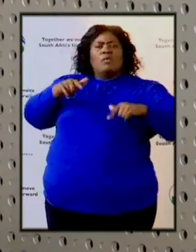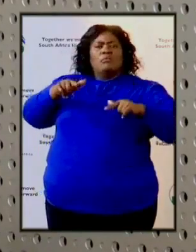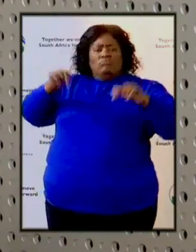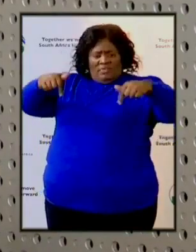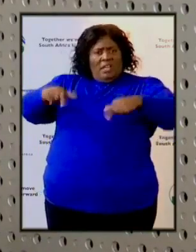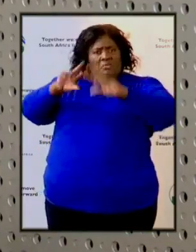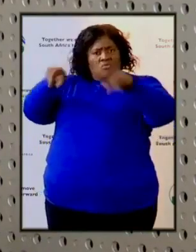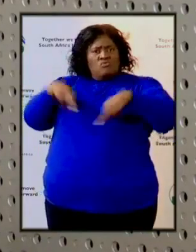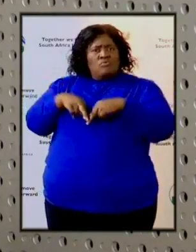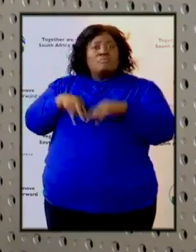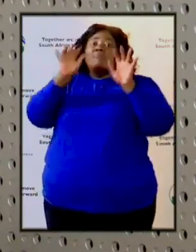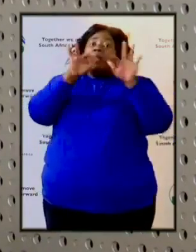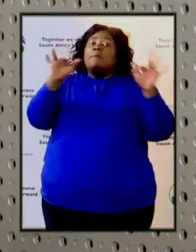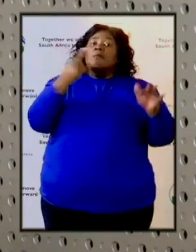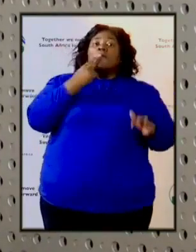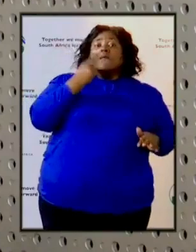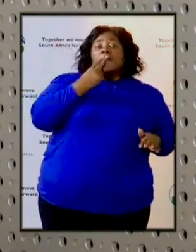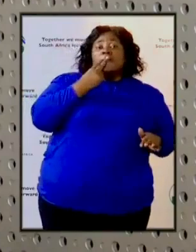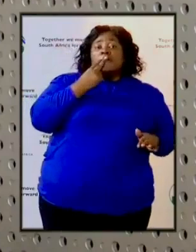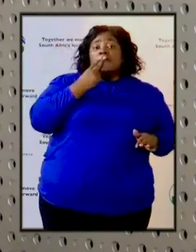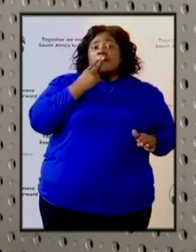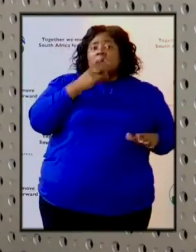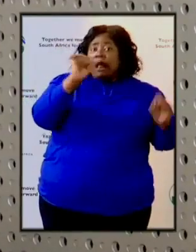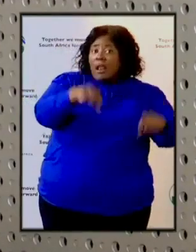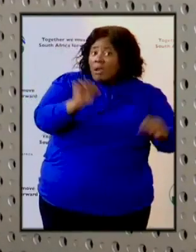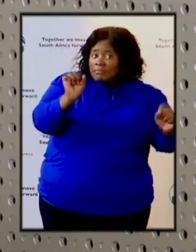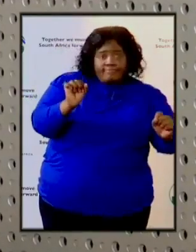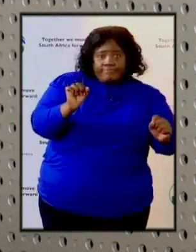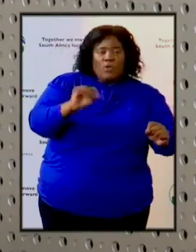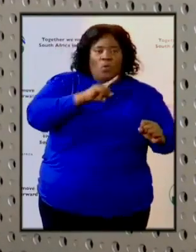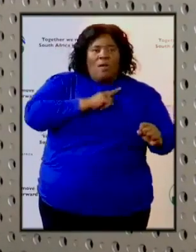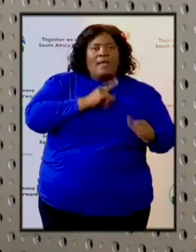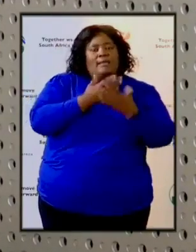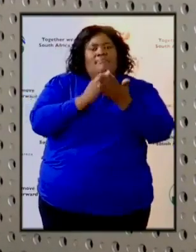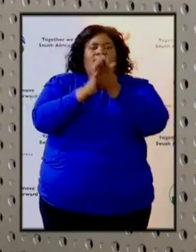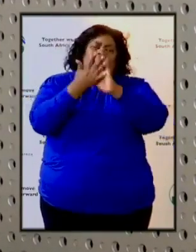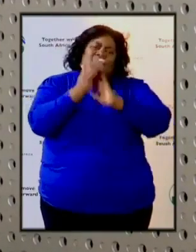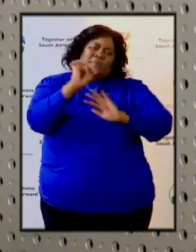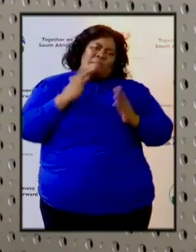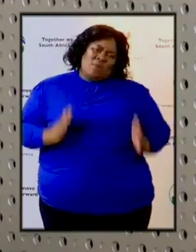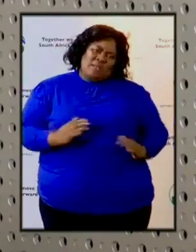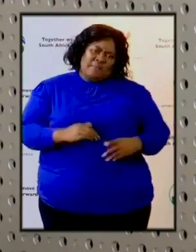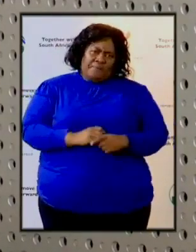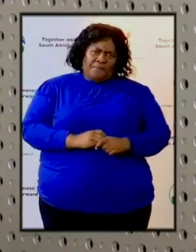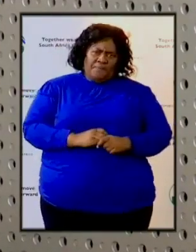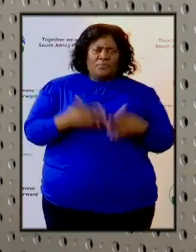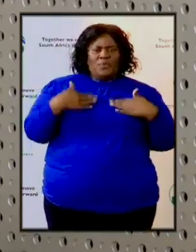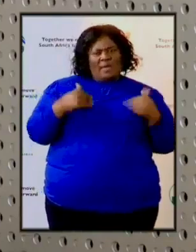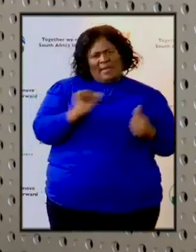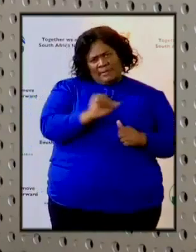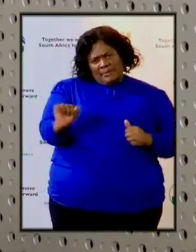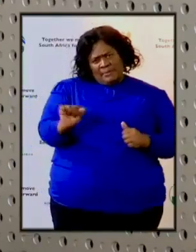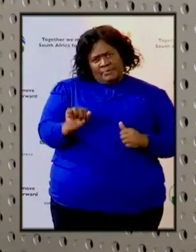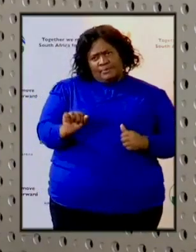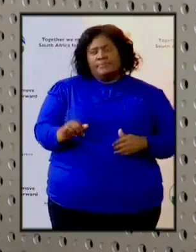not allowed? Because tobacco is a problem to your body. So let's